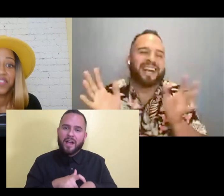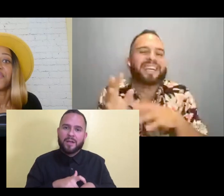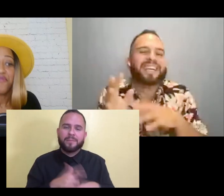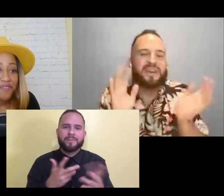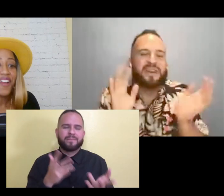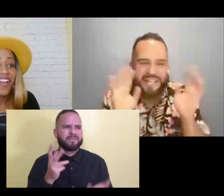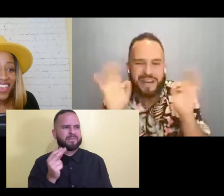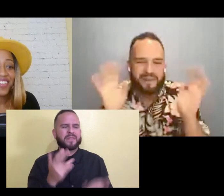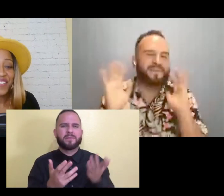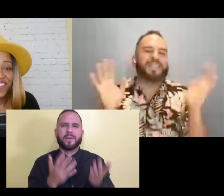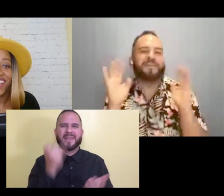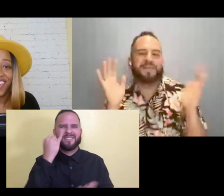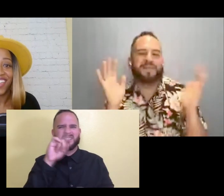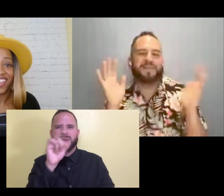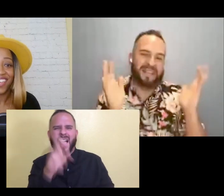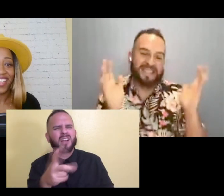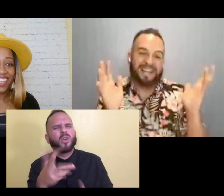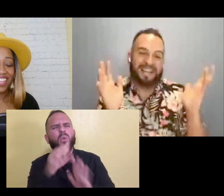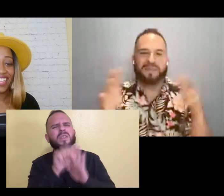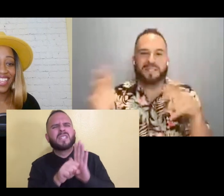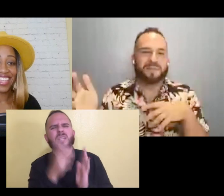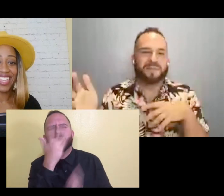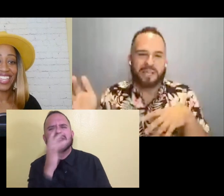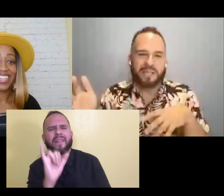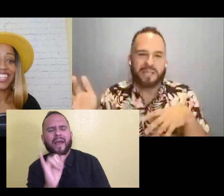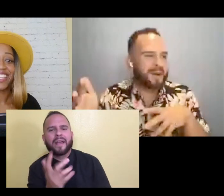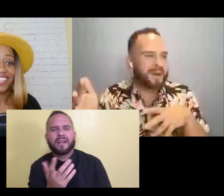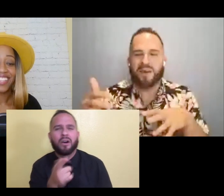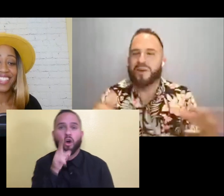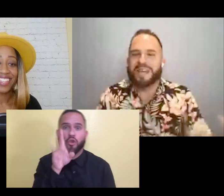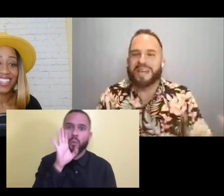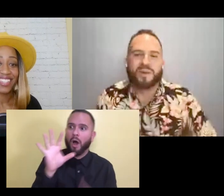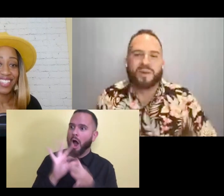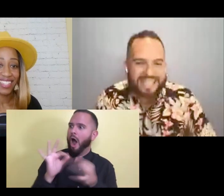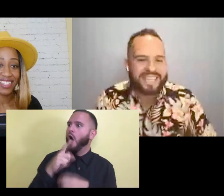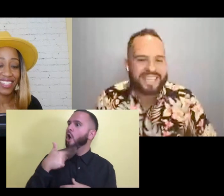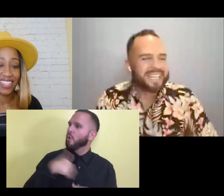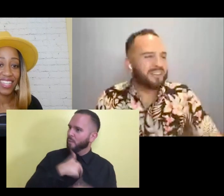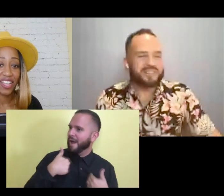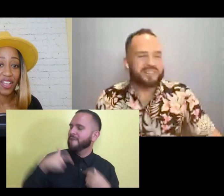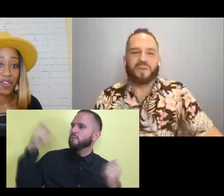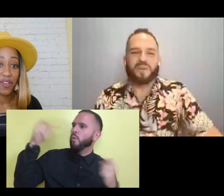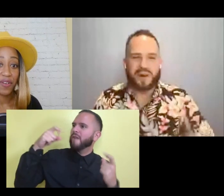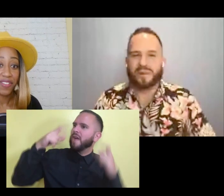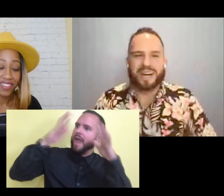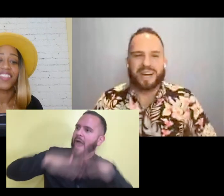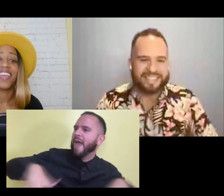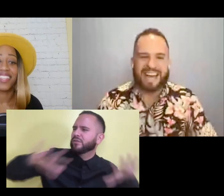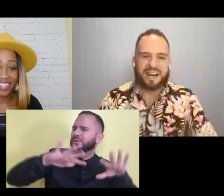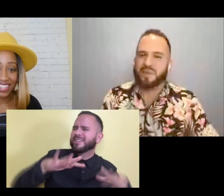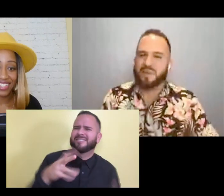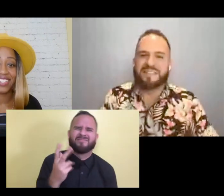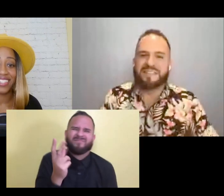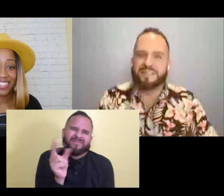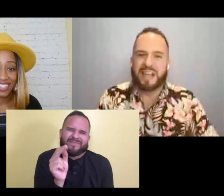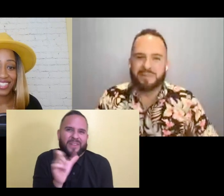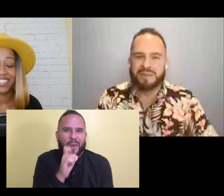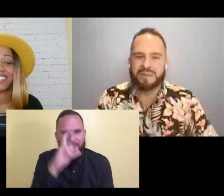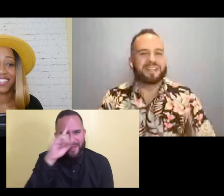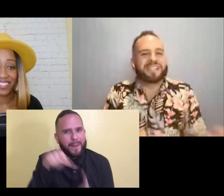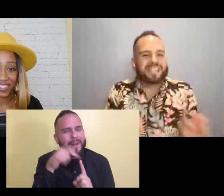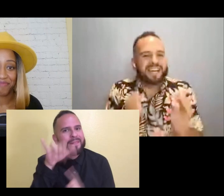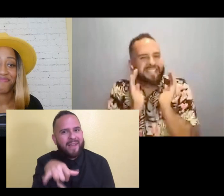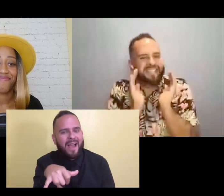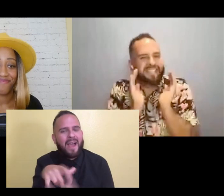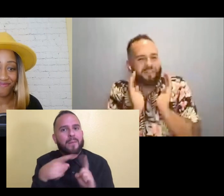Like that wouldn't be Right. something you think Right. about talking, but someone in Cuba might be like, wait, what? Like you could just walk around and like Wi-Fi is Exactly. available,